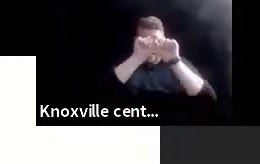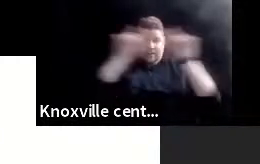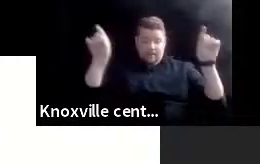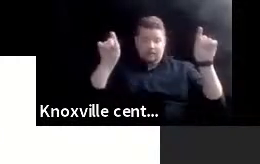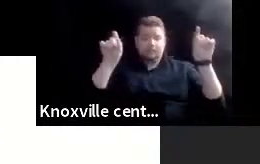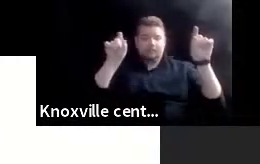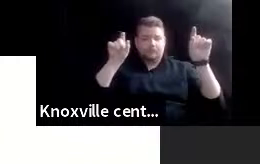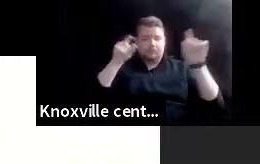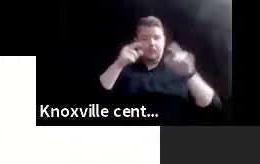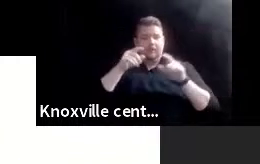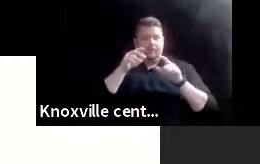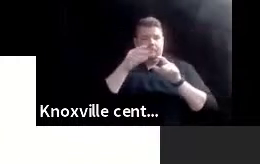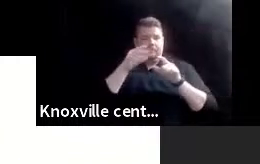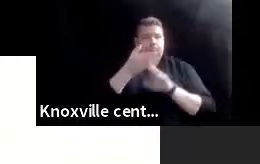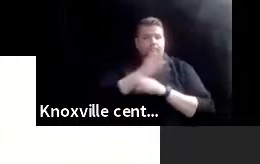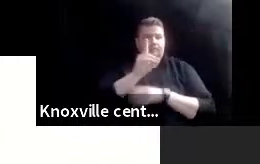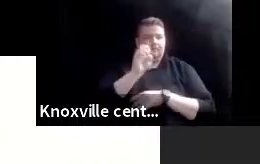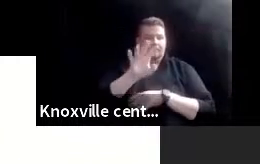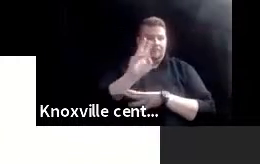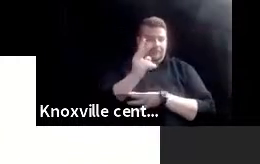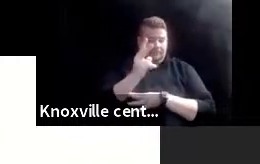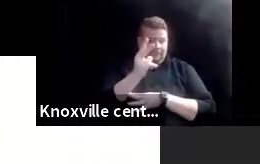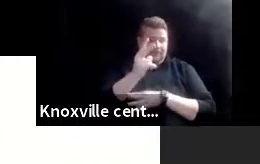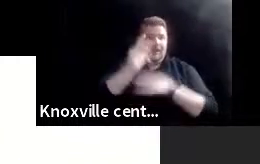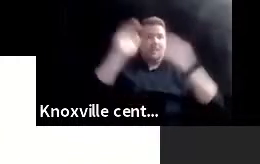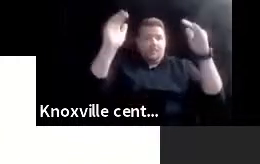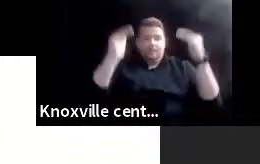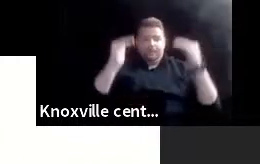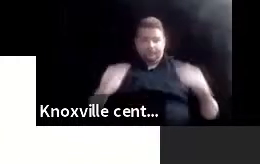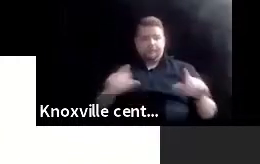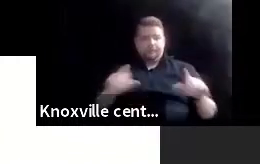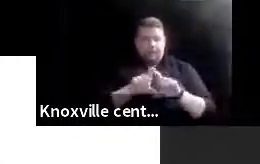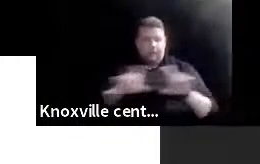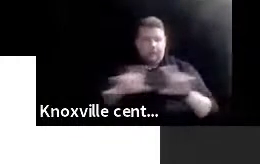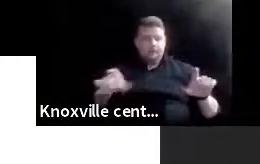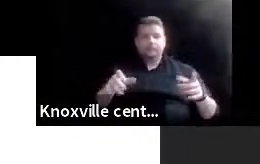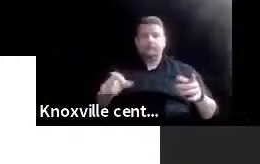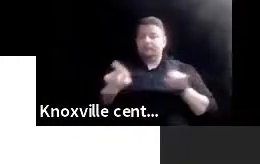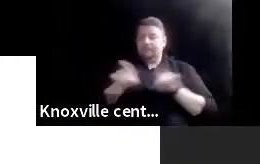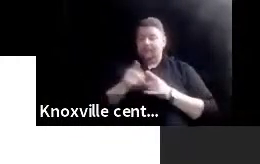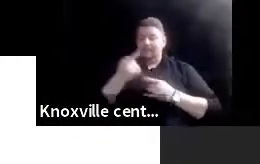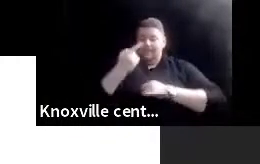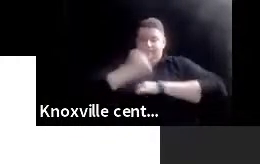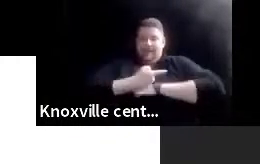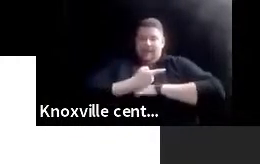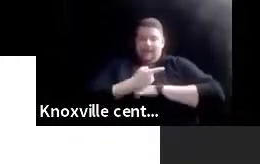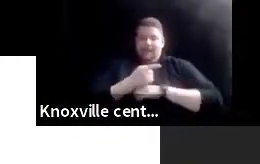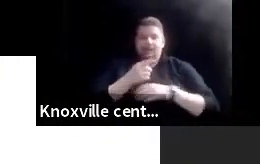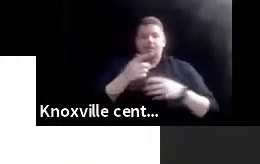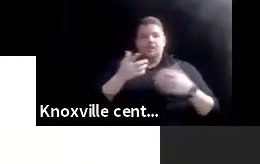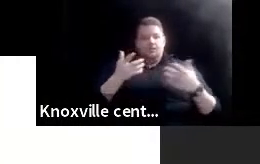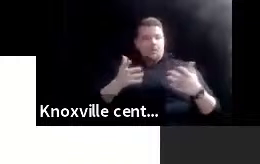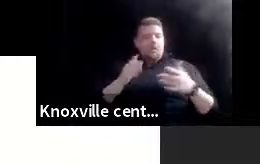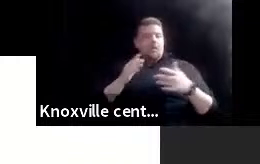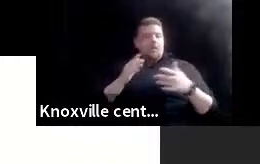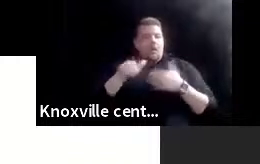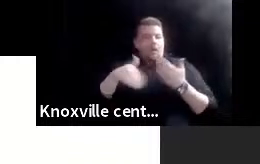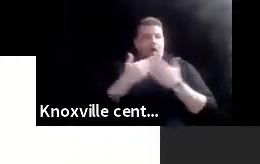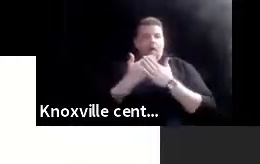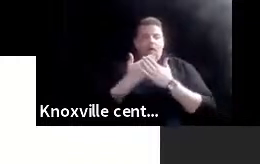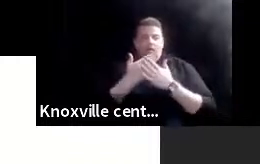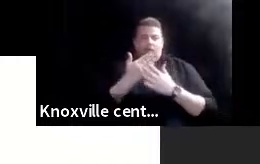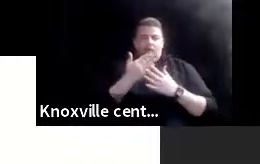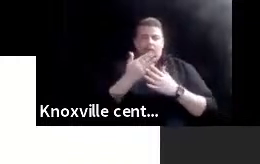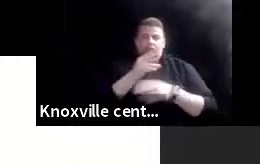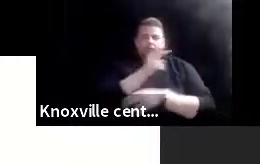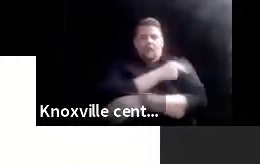format before December 2nd, and then below is the format as of today. And so the all hospital beds piece